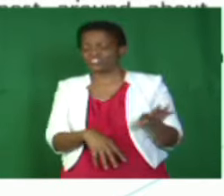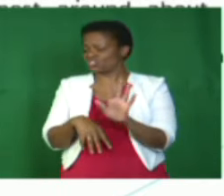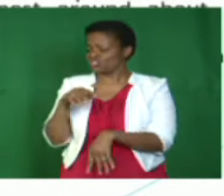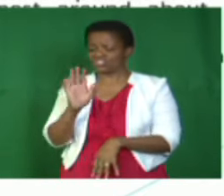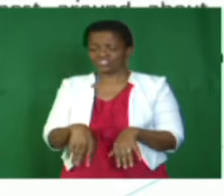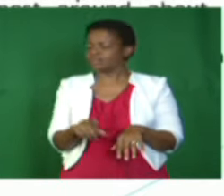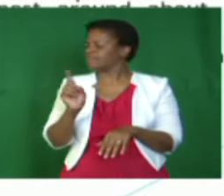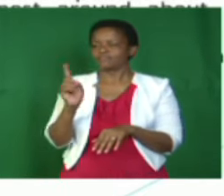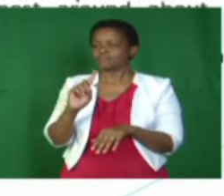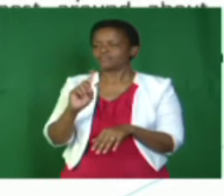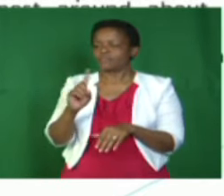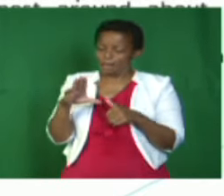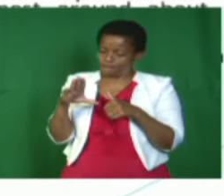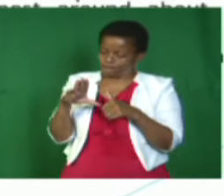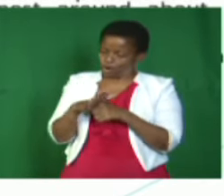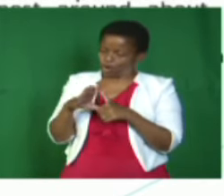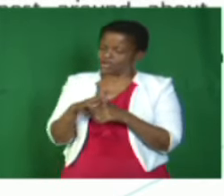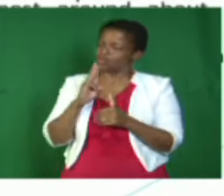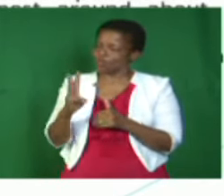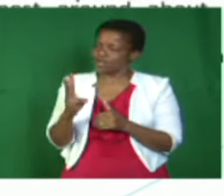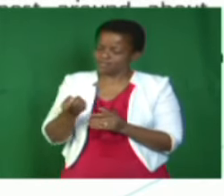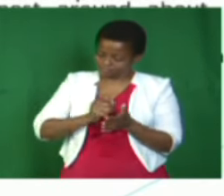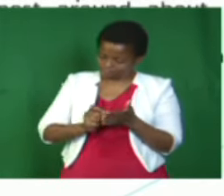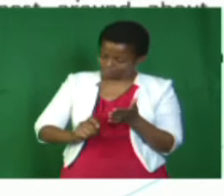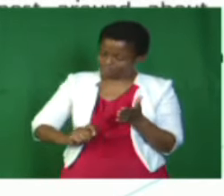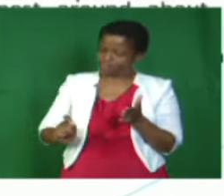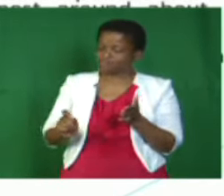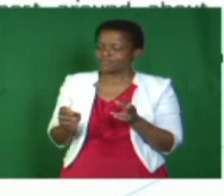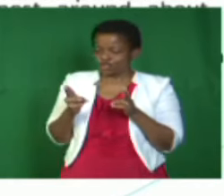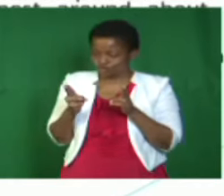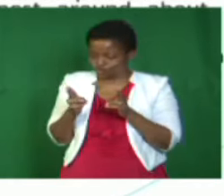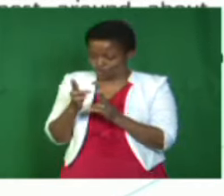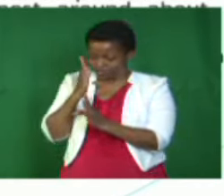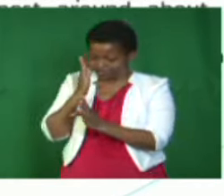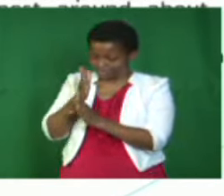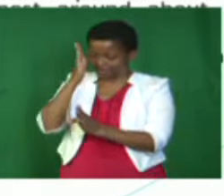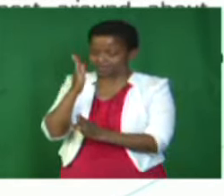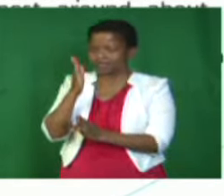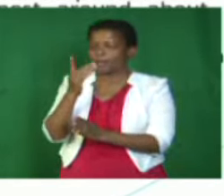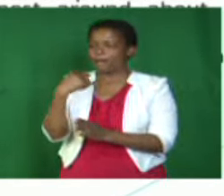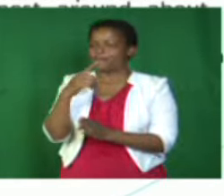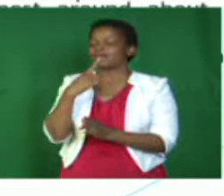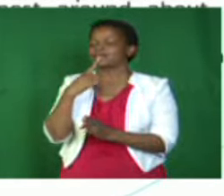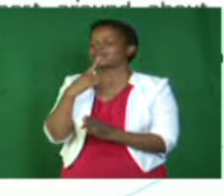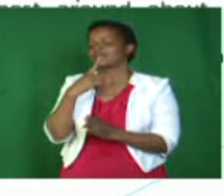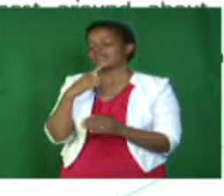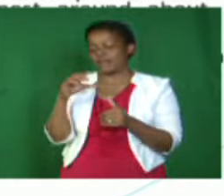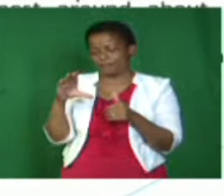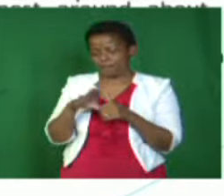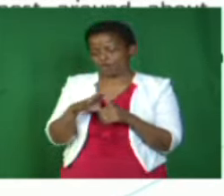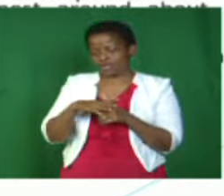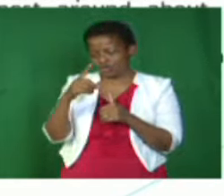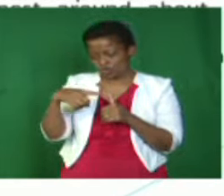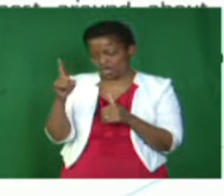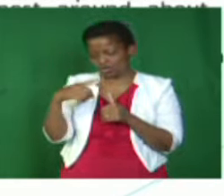information that is needed in your answer. So you are brief, you are straight to the point, and you are also precise. So